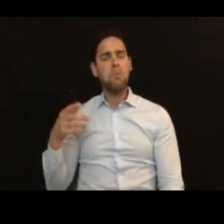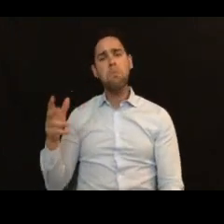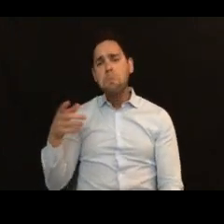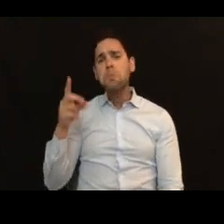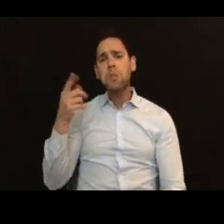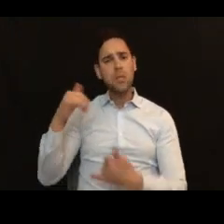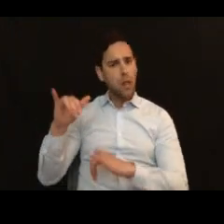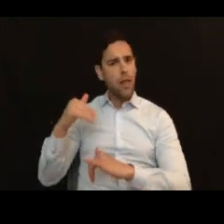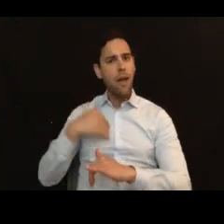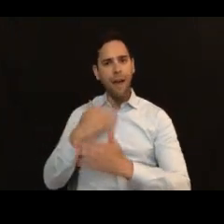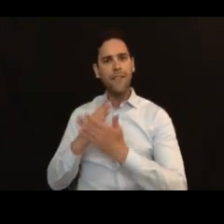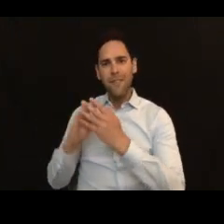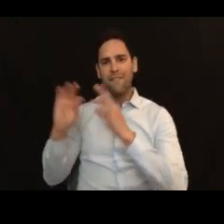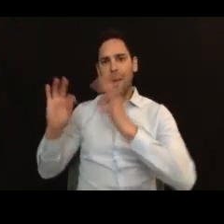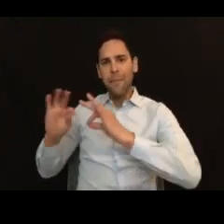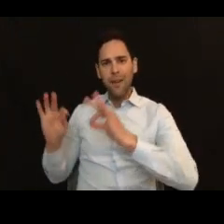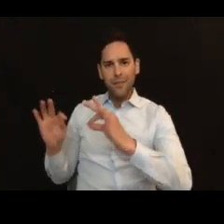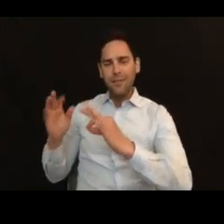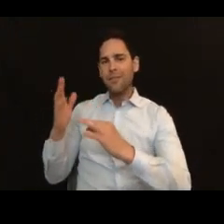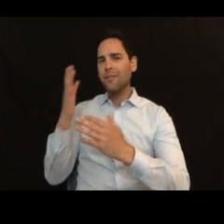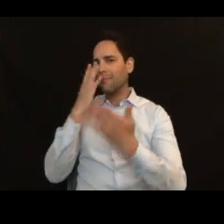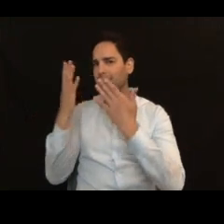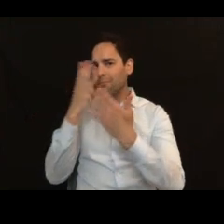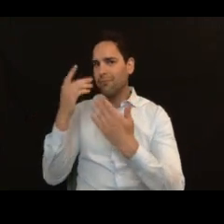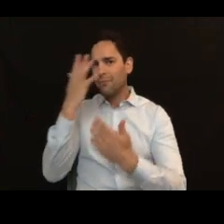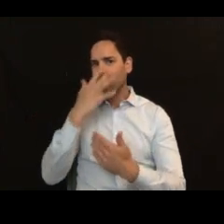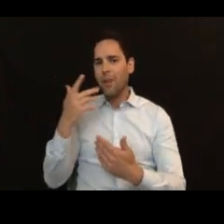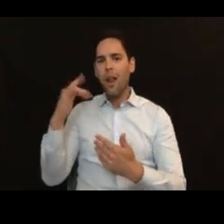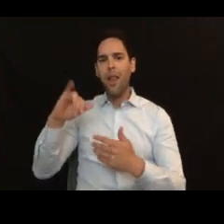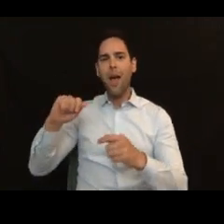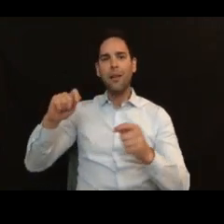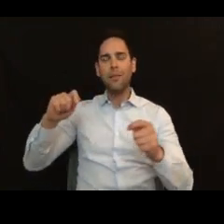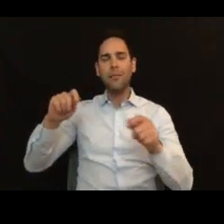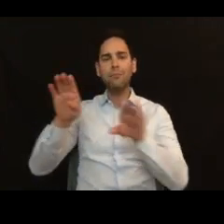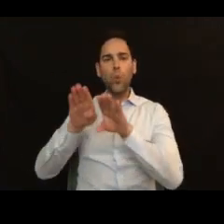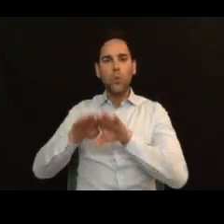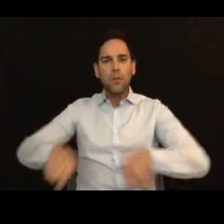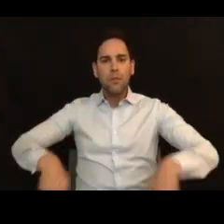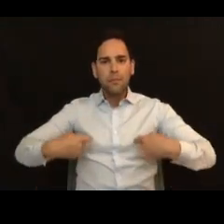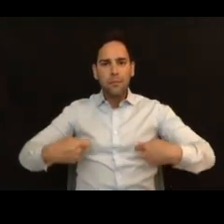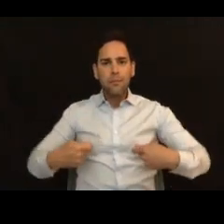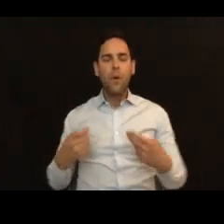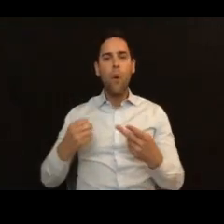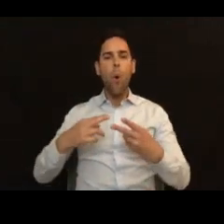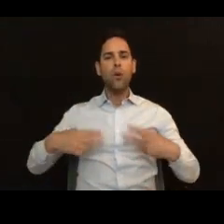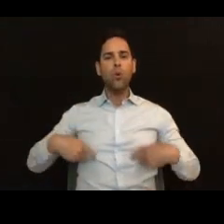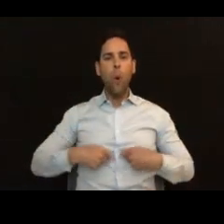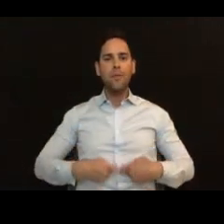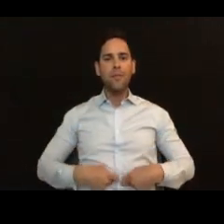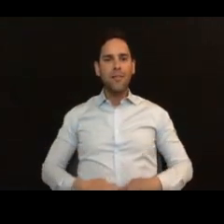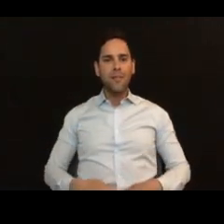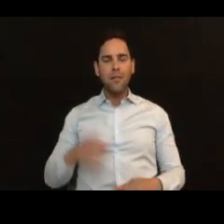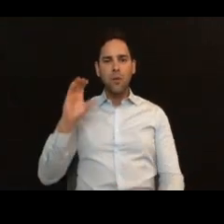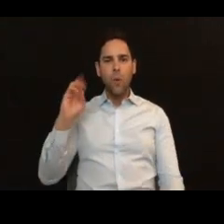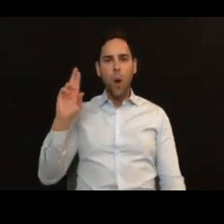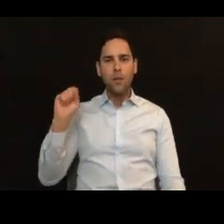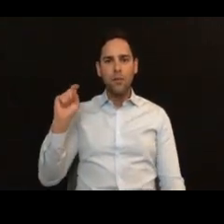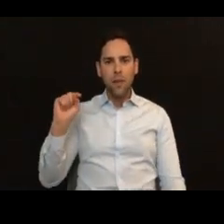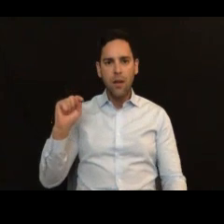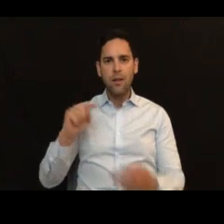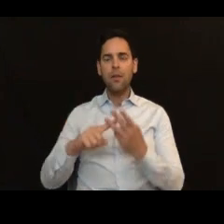using resources like thigh-high boots or corsets or skirts or fishnet stockings